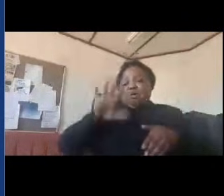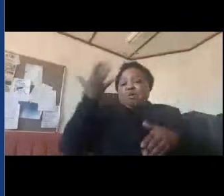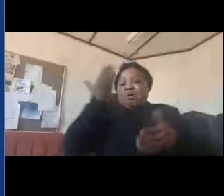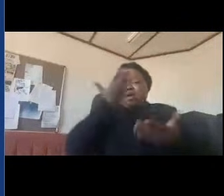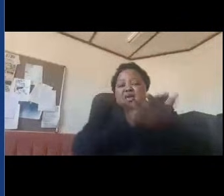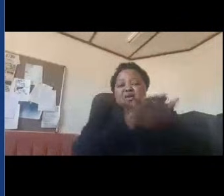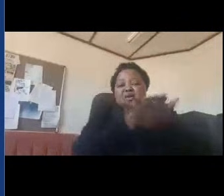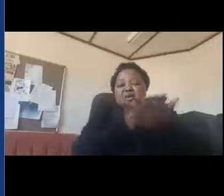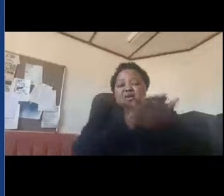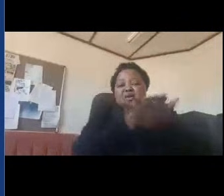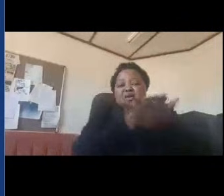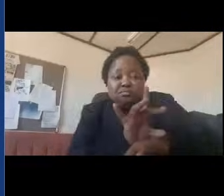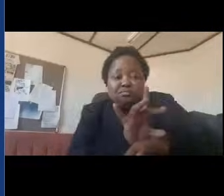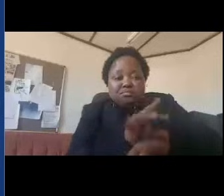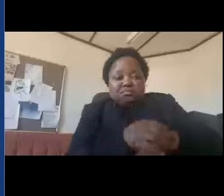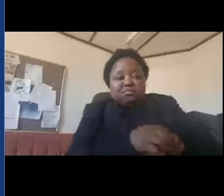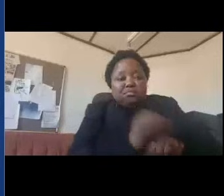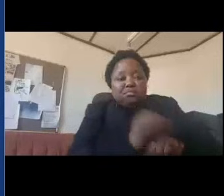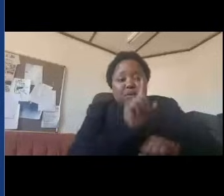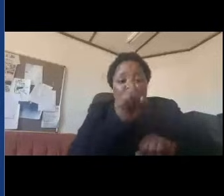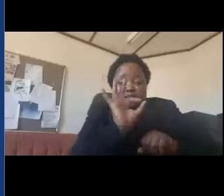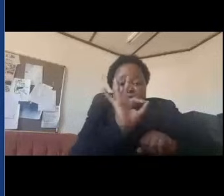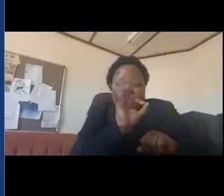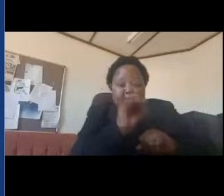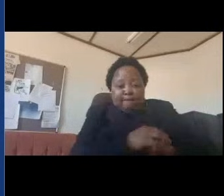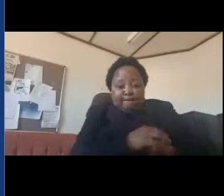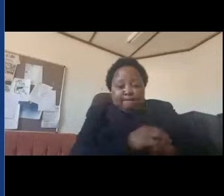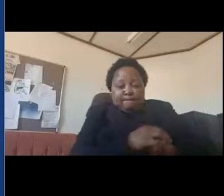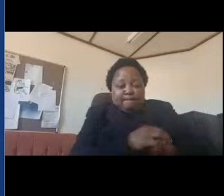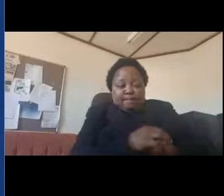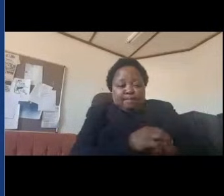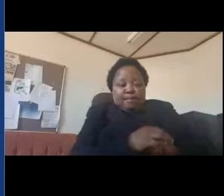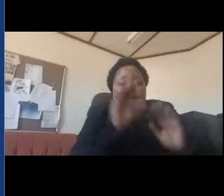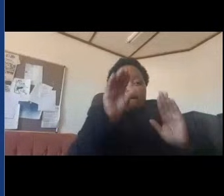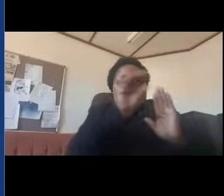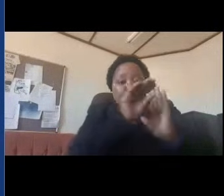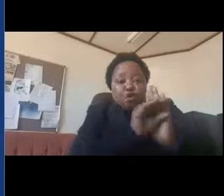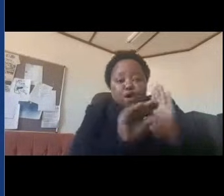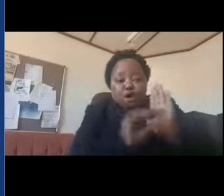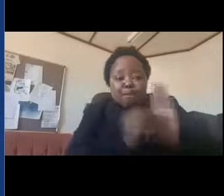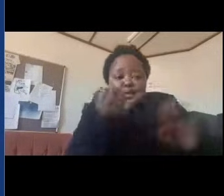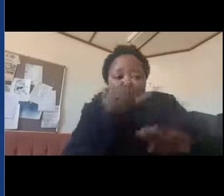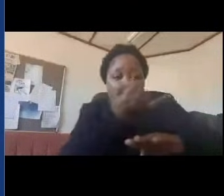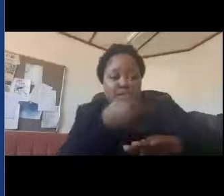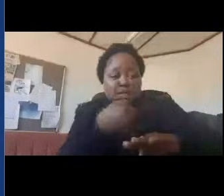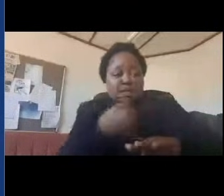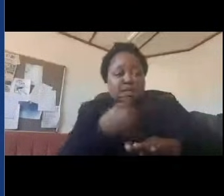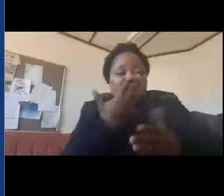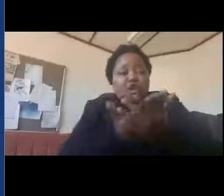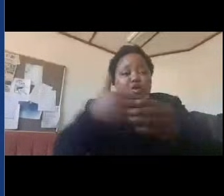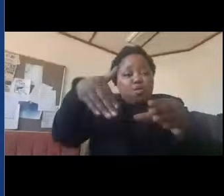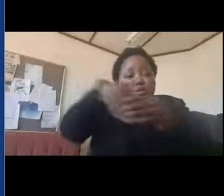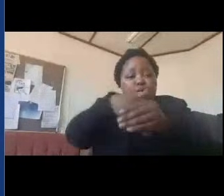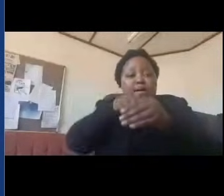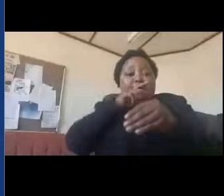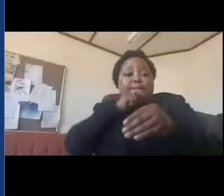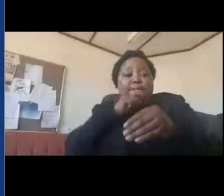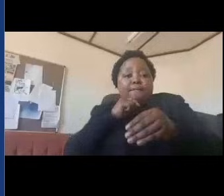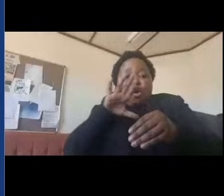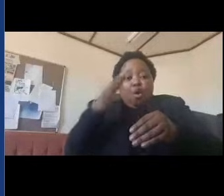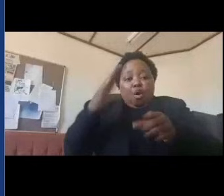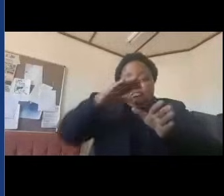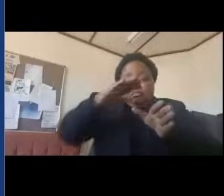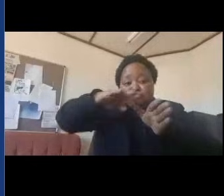Question 3. When you design a program, do you involve men? Or do you just label them as perpetrators and move